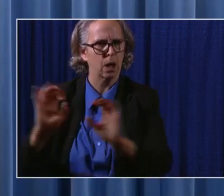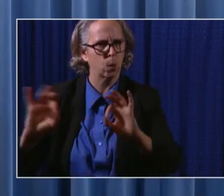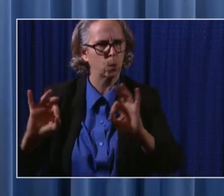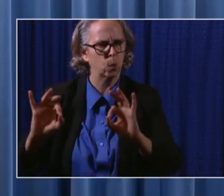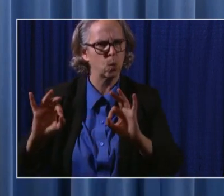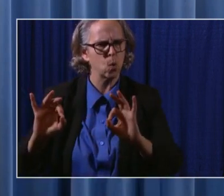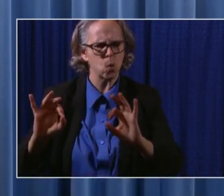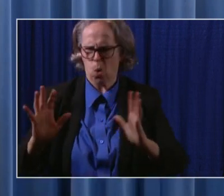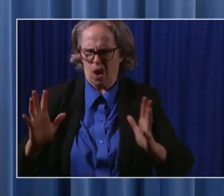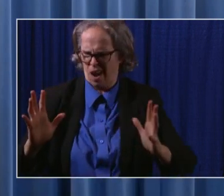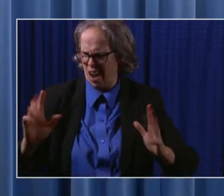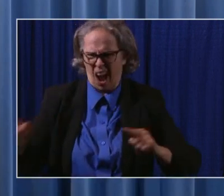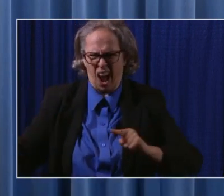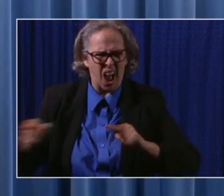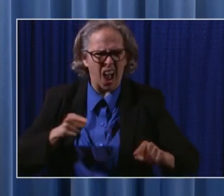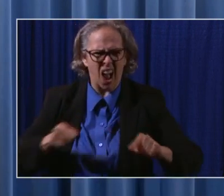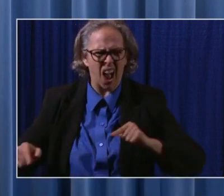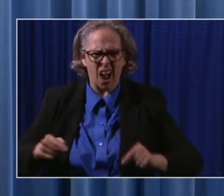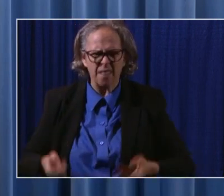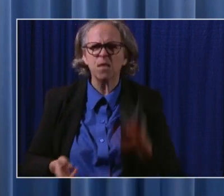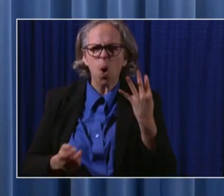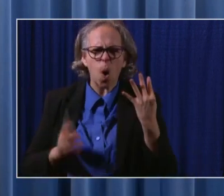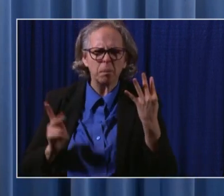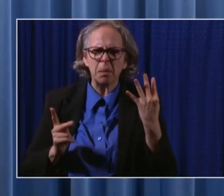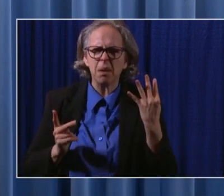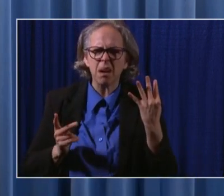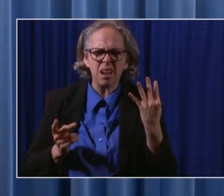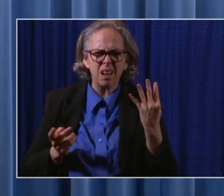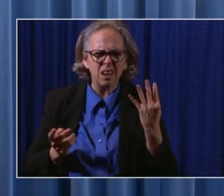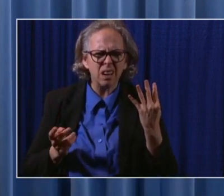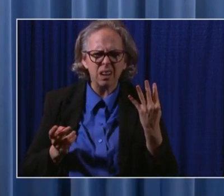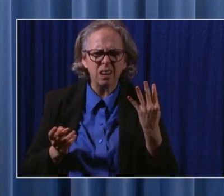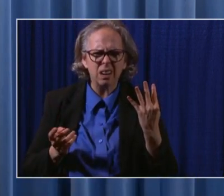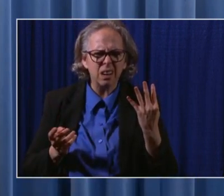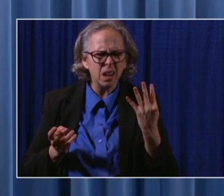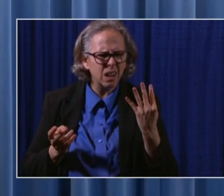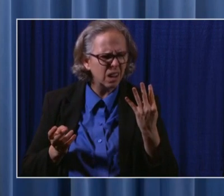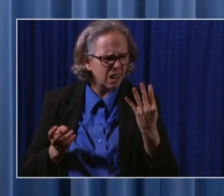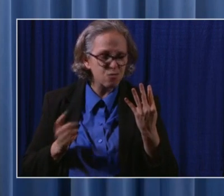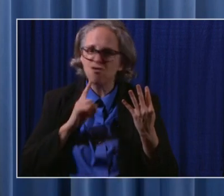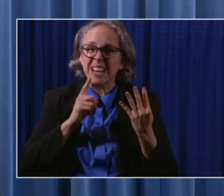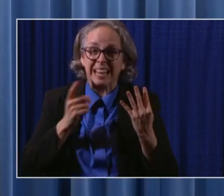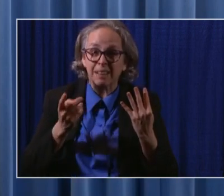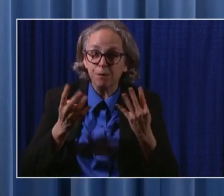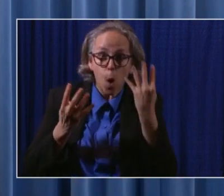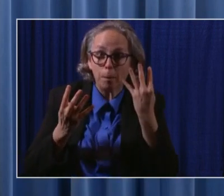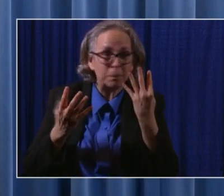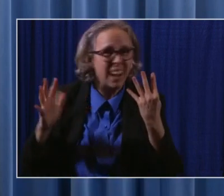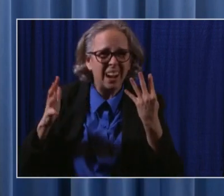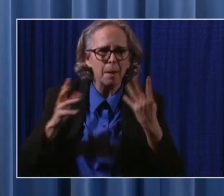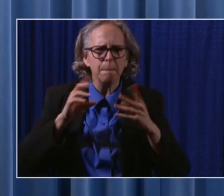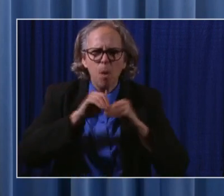COVID-19 certainly did not even stop with that immediate family. The mom's mother in her 90s